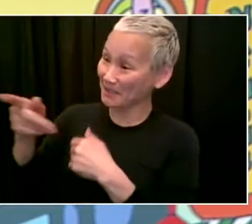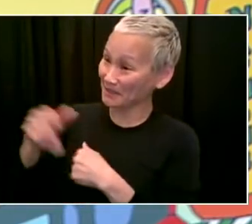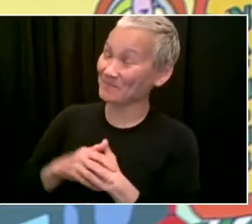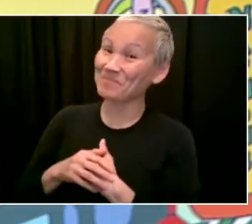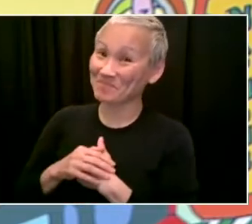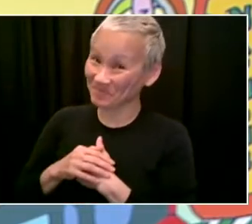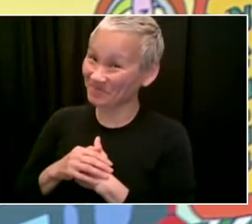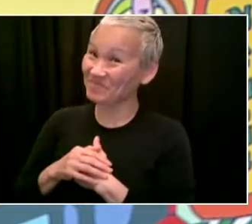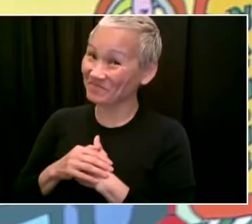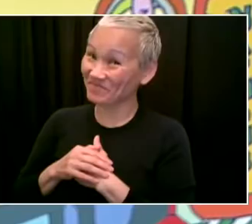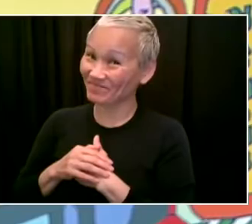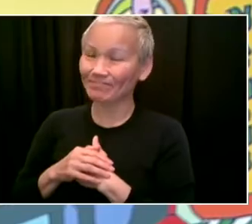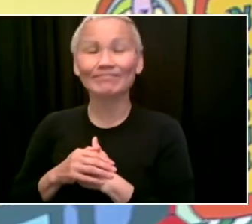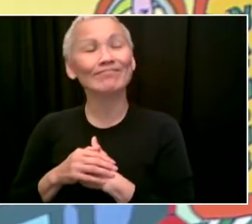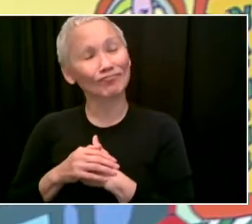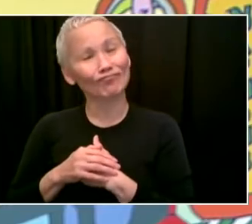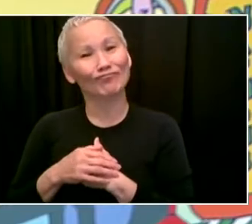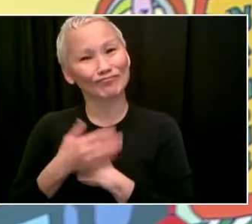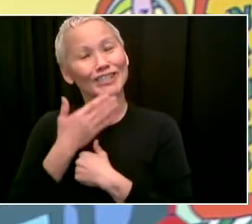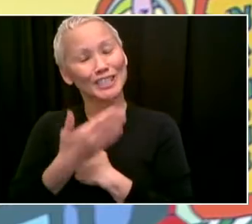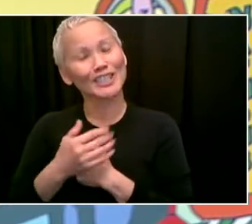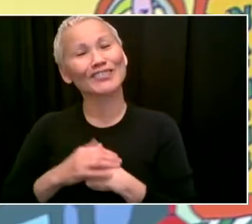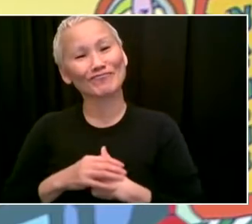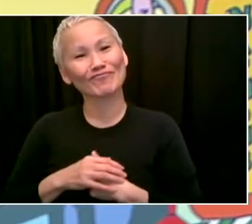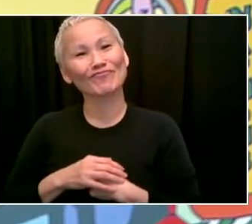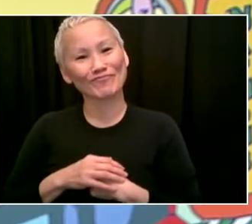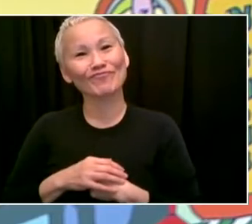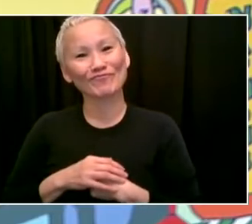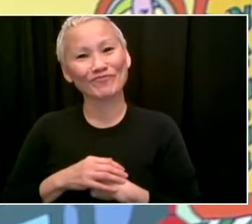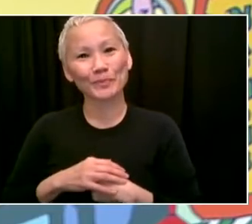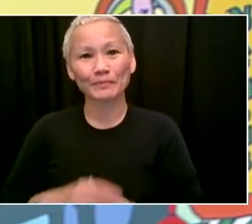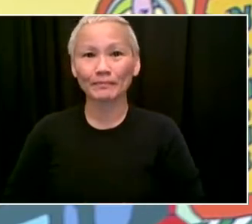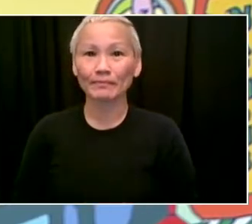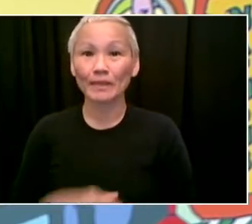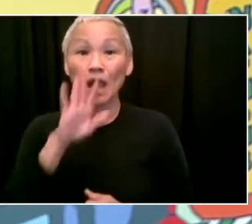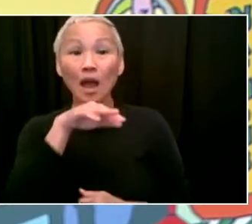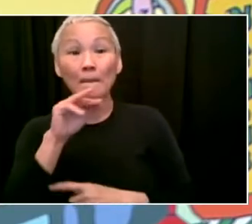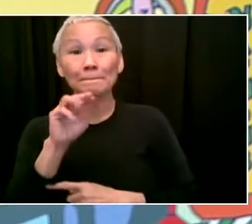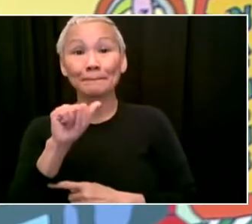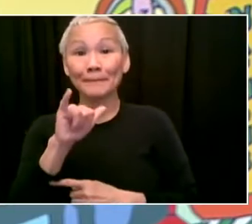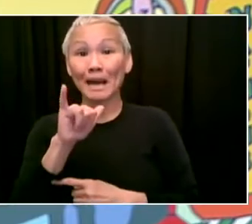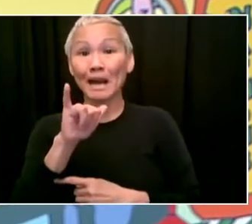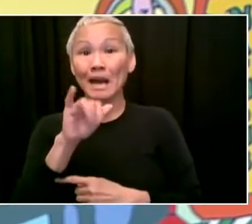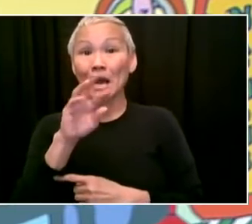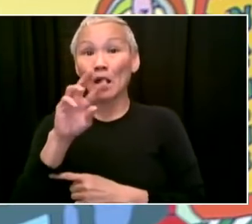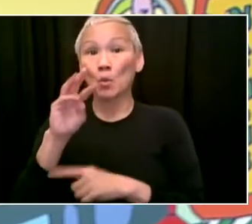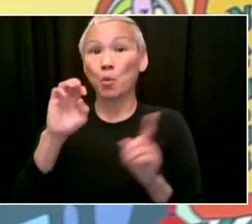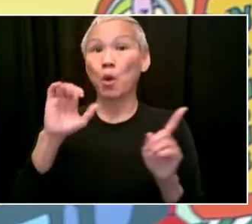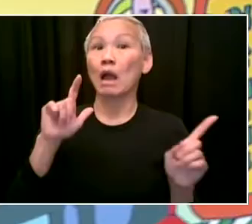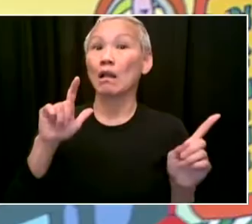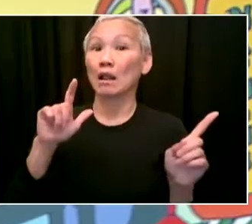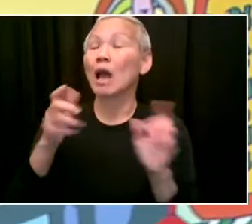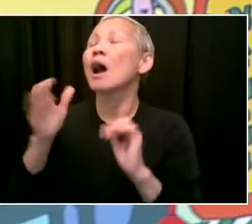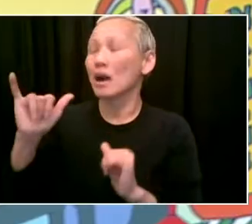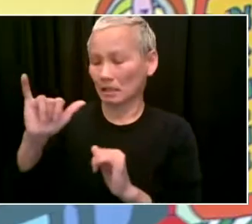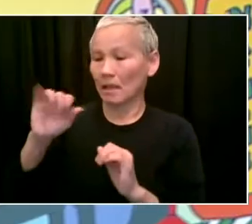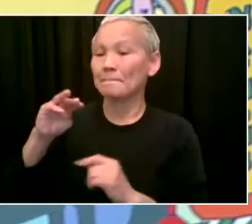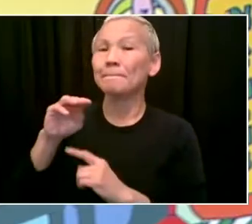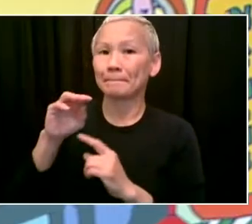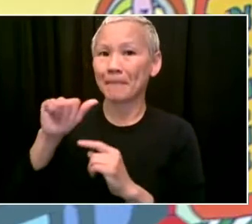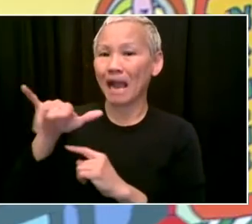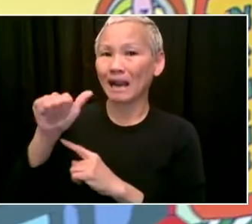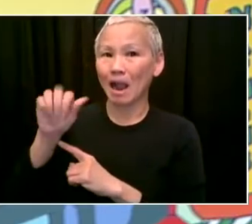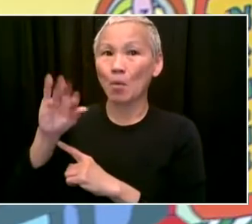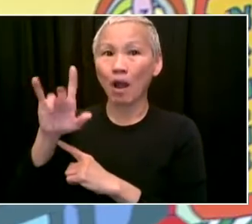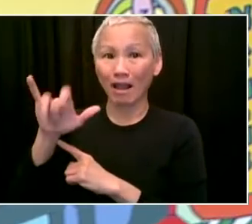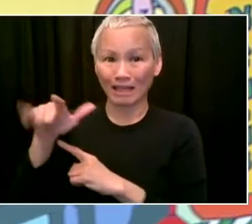So my first question is, Maya Wiley's been making the argument that were it not for her leadership at the